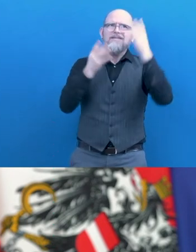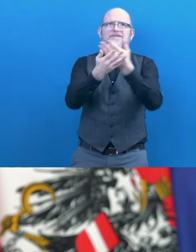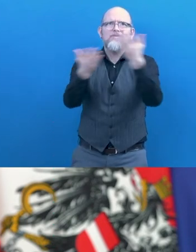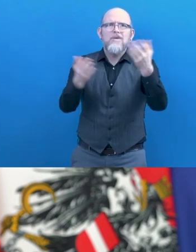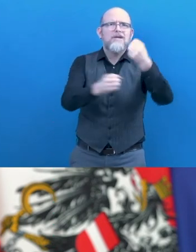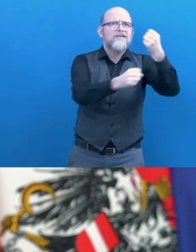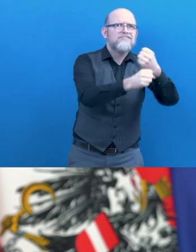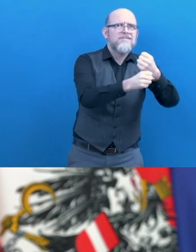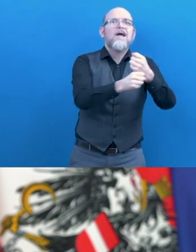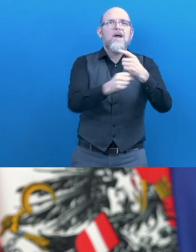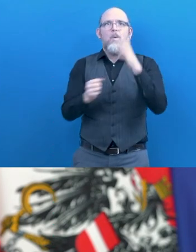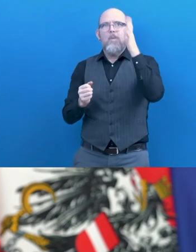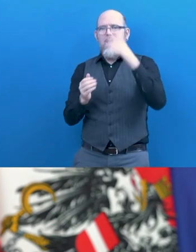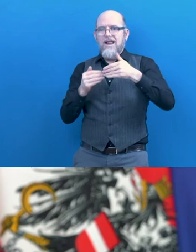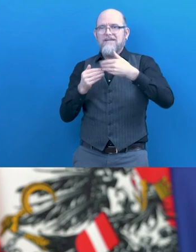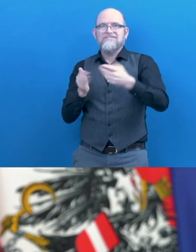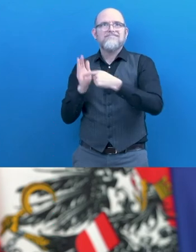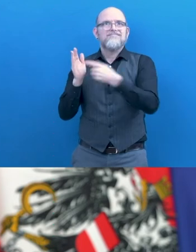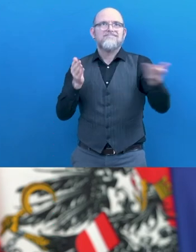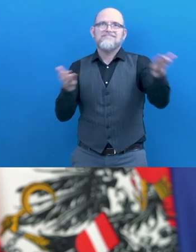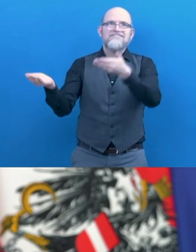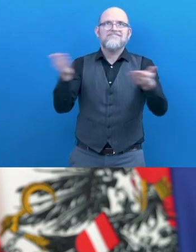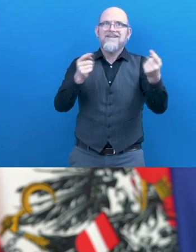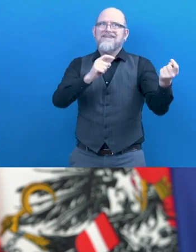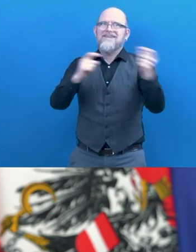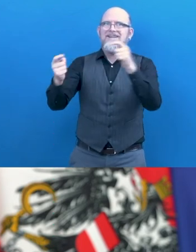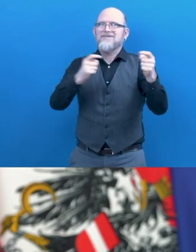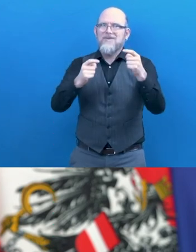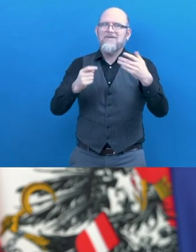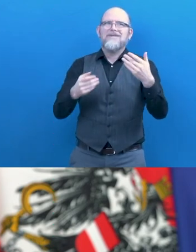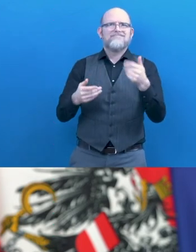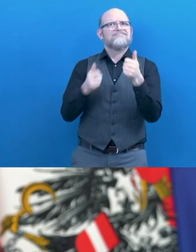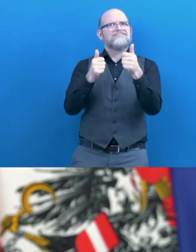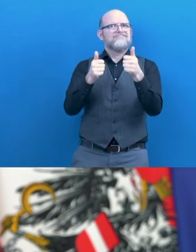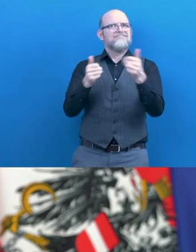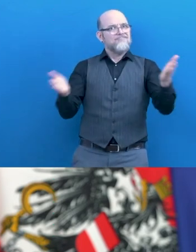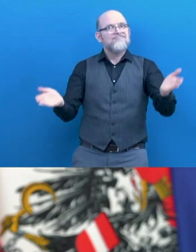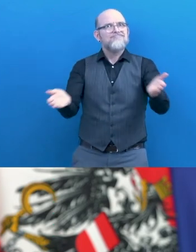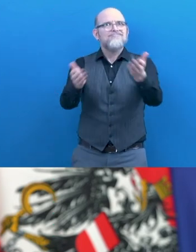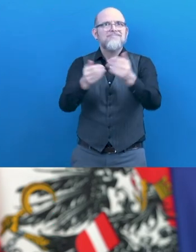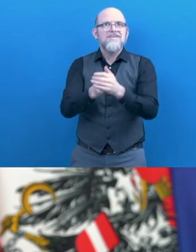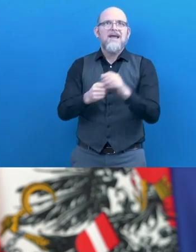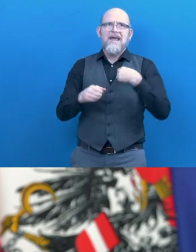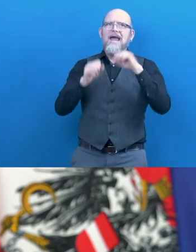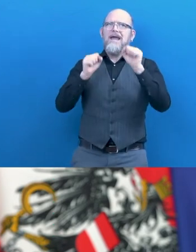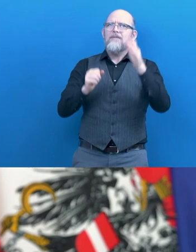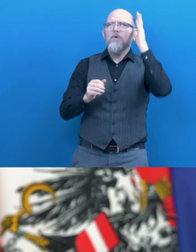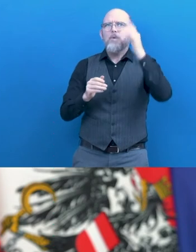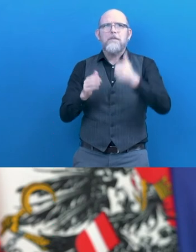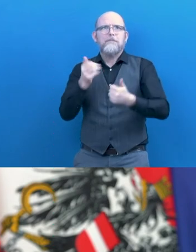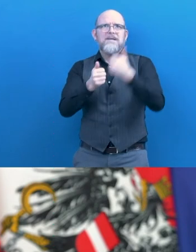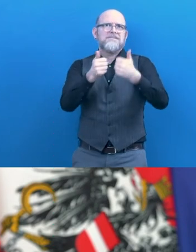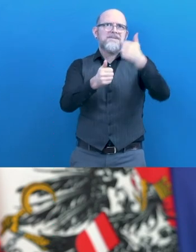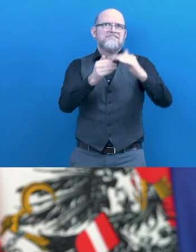sure will give additional impetus for further discussion on improvements. I thank Mr. Martin Essl and